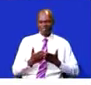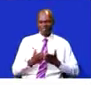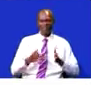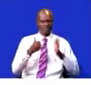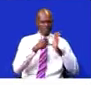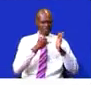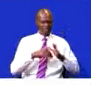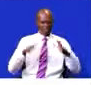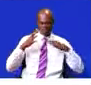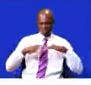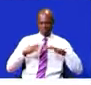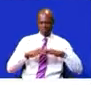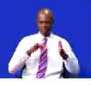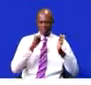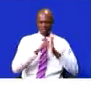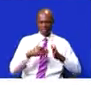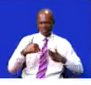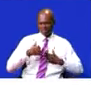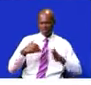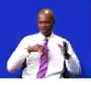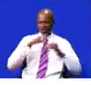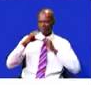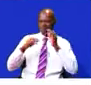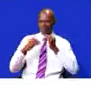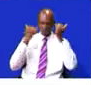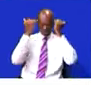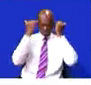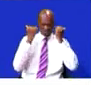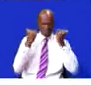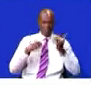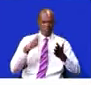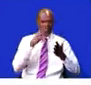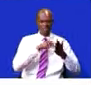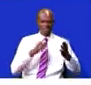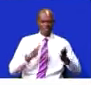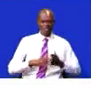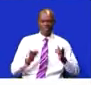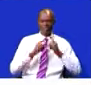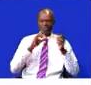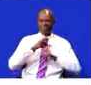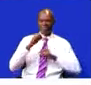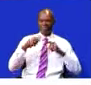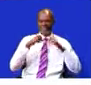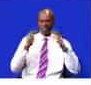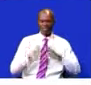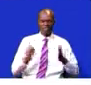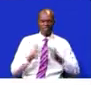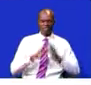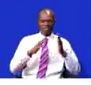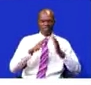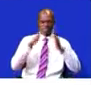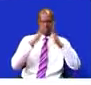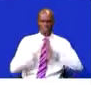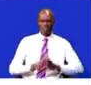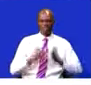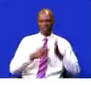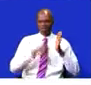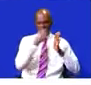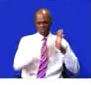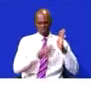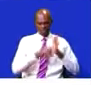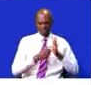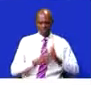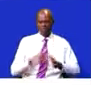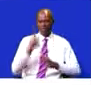those that have gone to court to challenge the housing levy. We consider that to be a veiled threat to one,